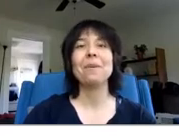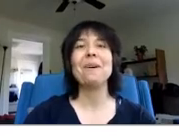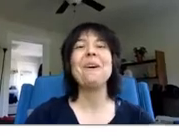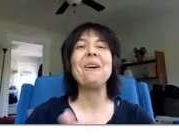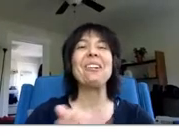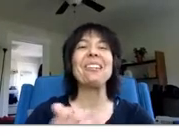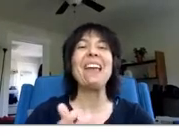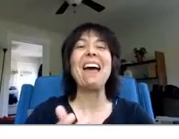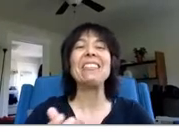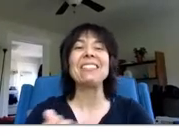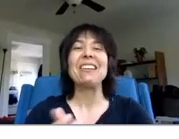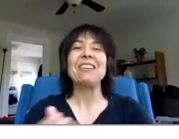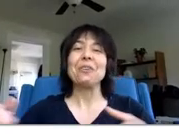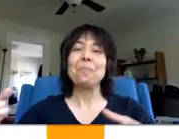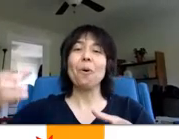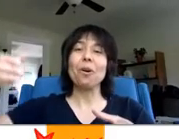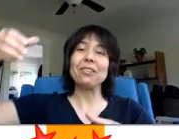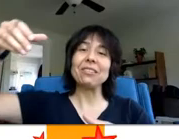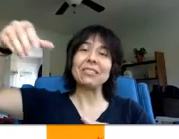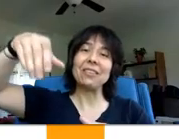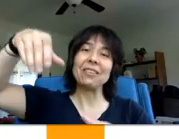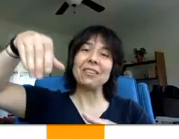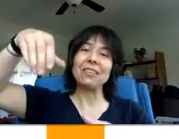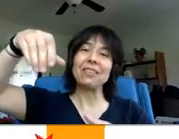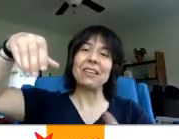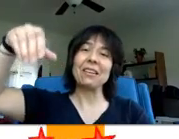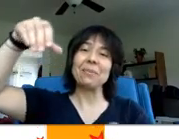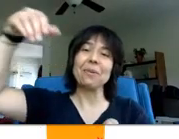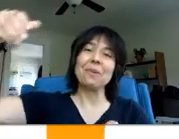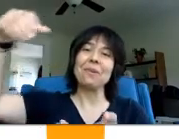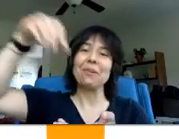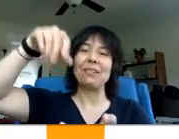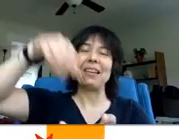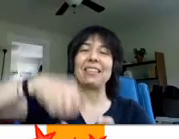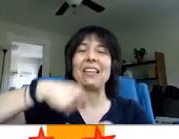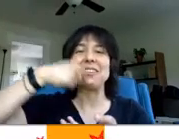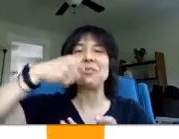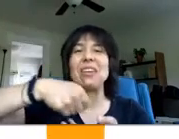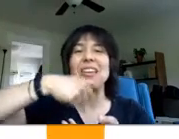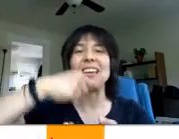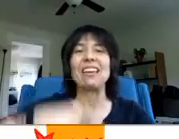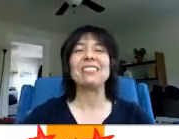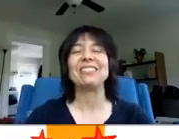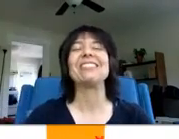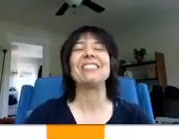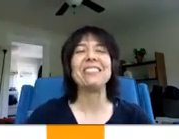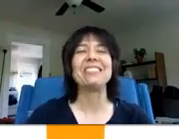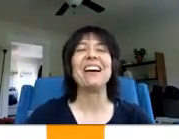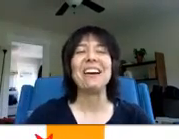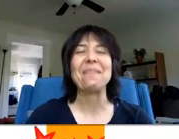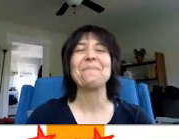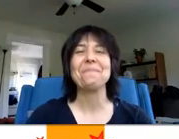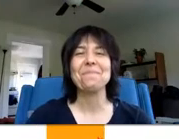A bowl. Yes. You pour your cereal in a bowl and then you eat it.